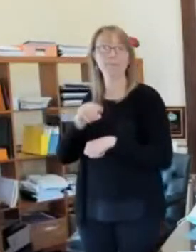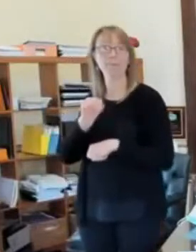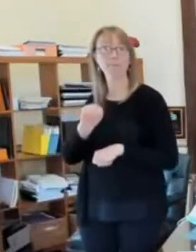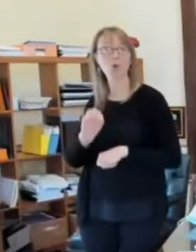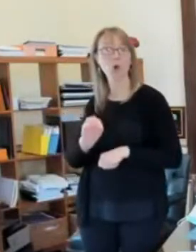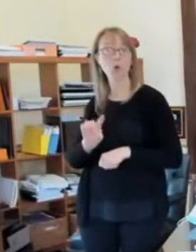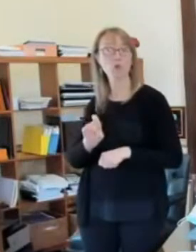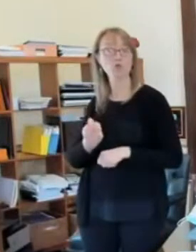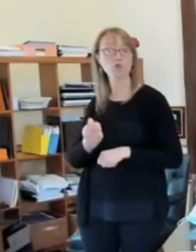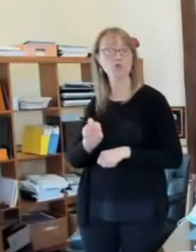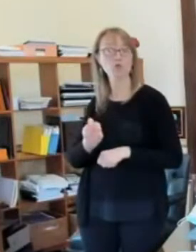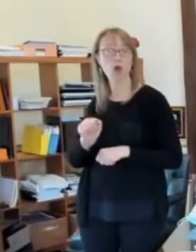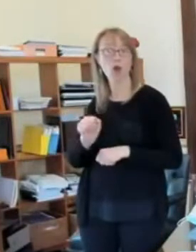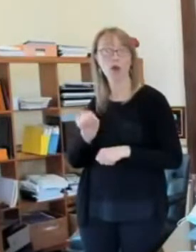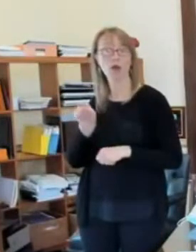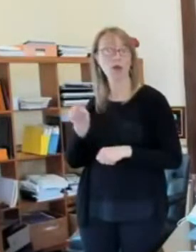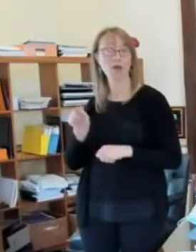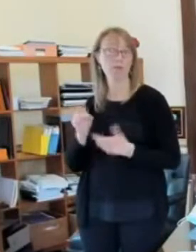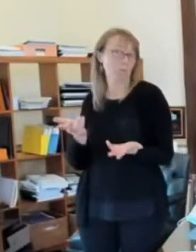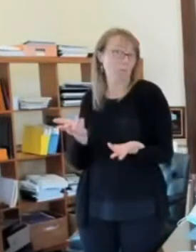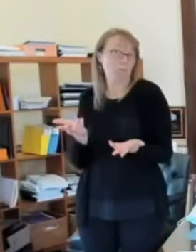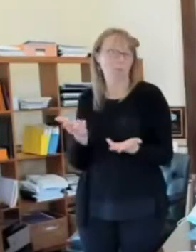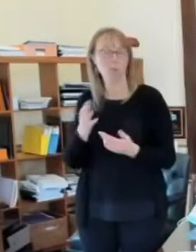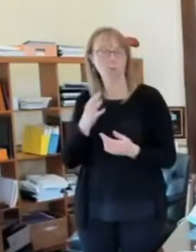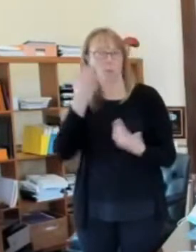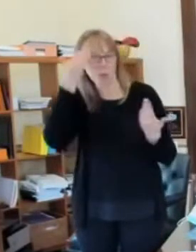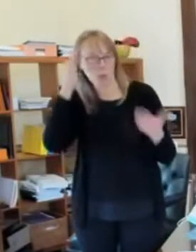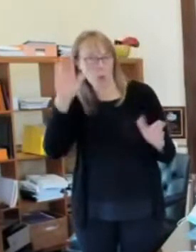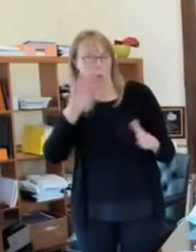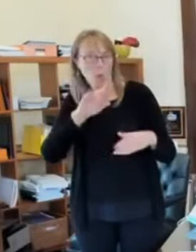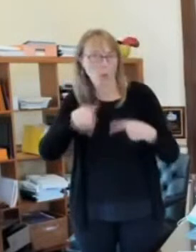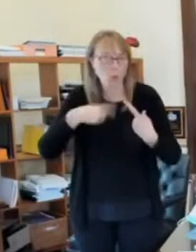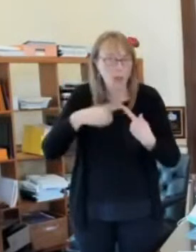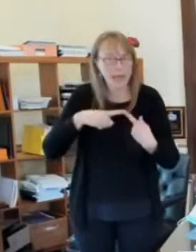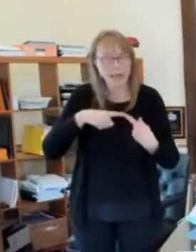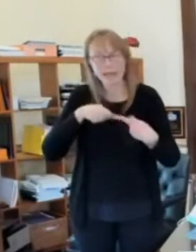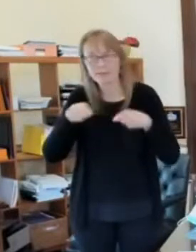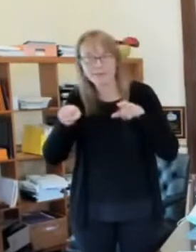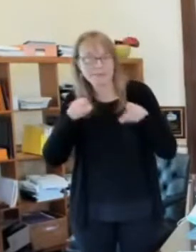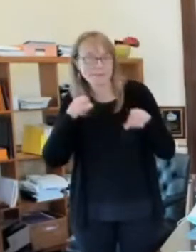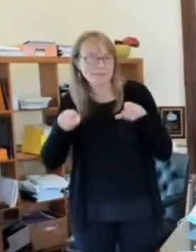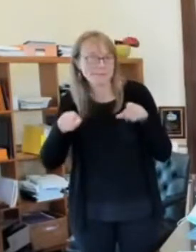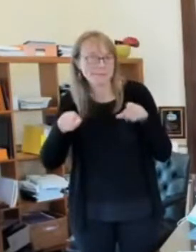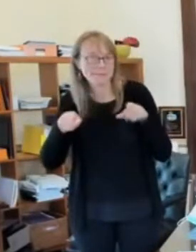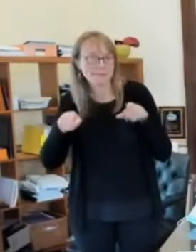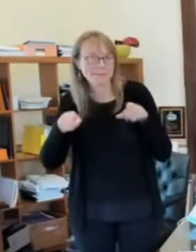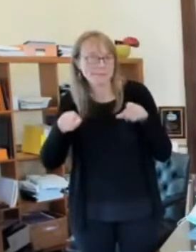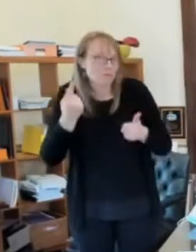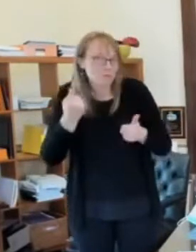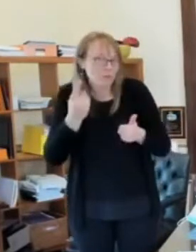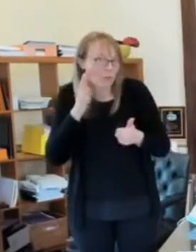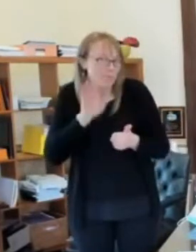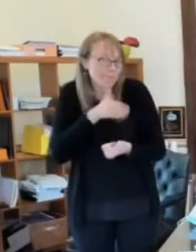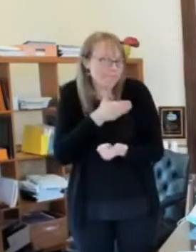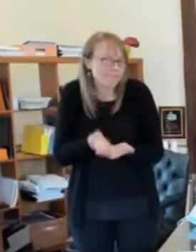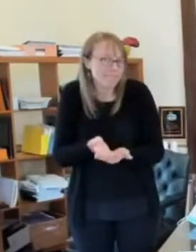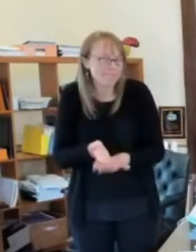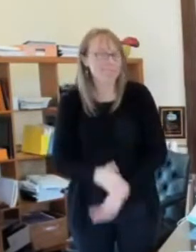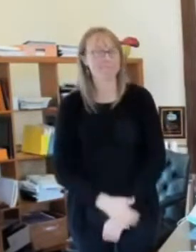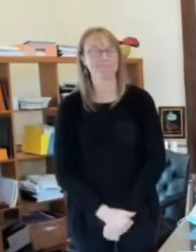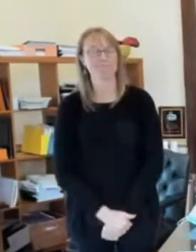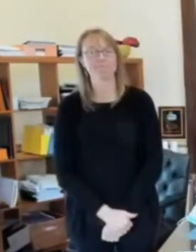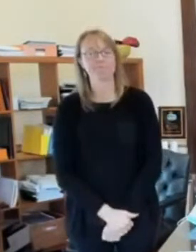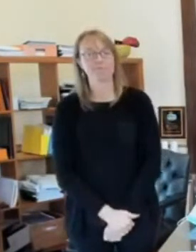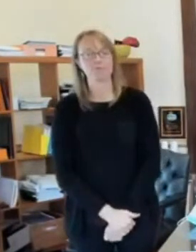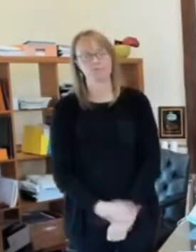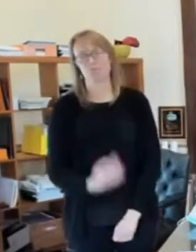vaccine question. For the folks in the tiers, do you know or anticipate that people, like if you